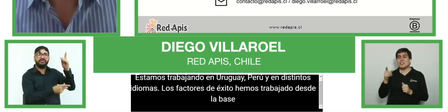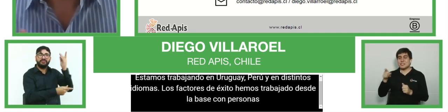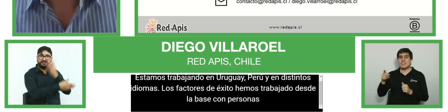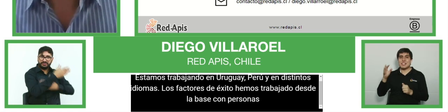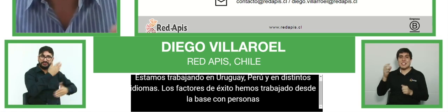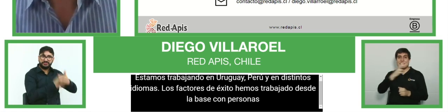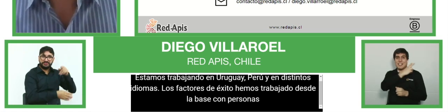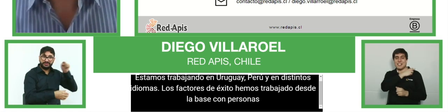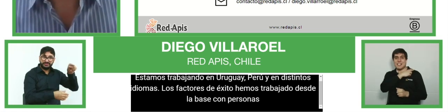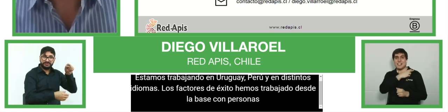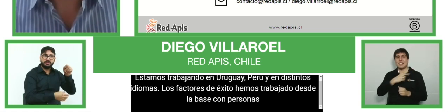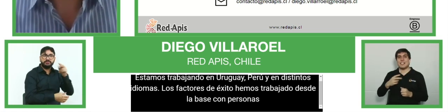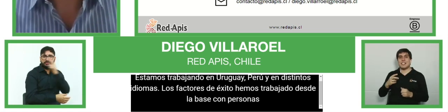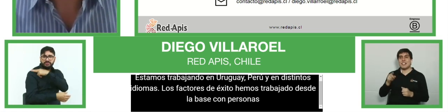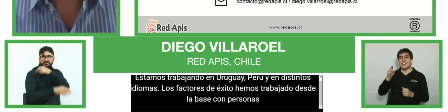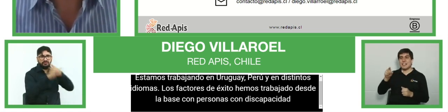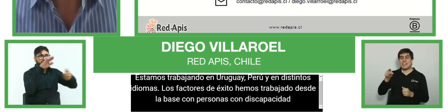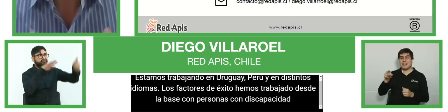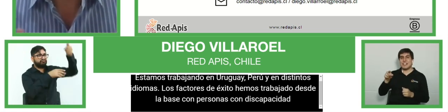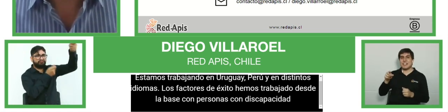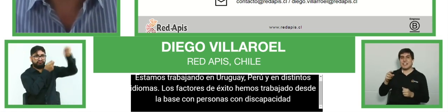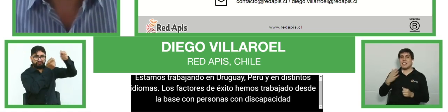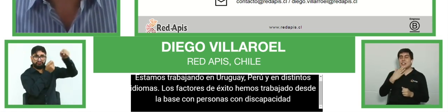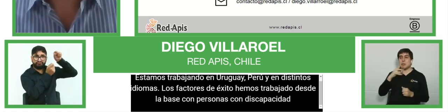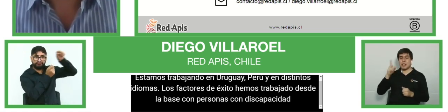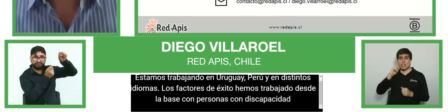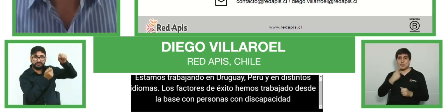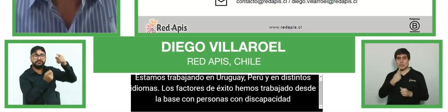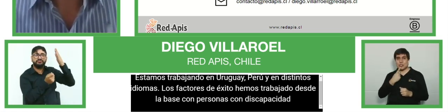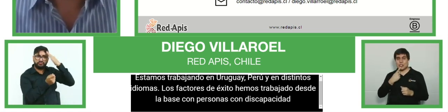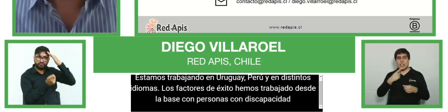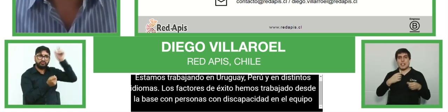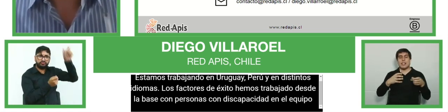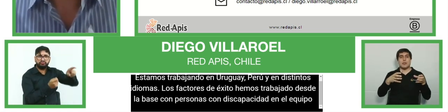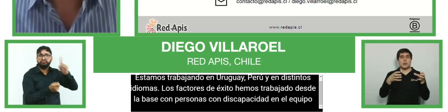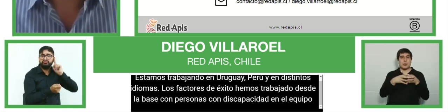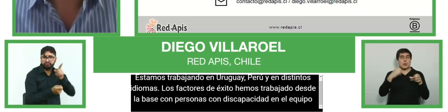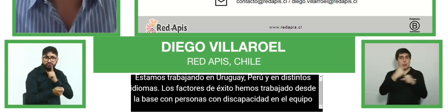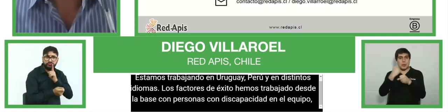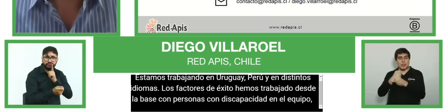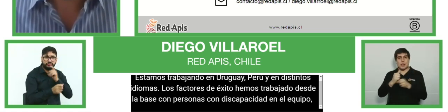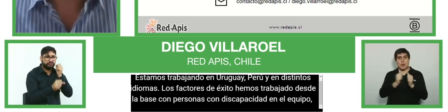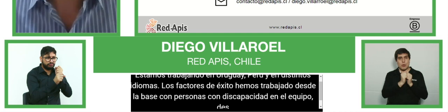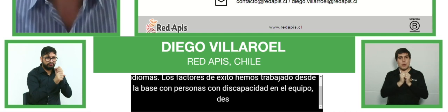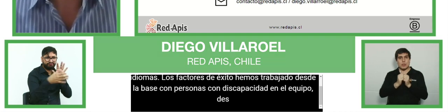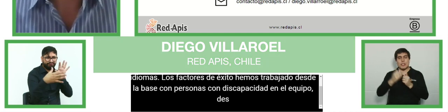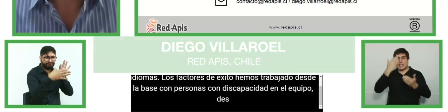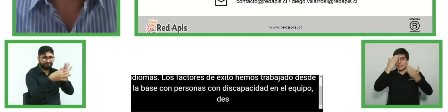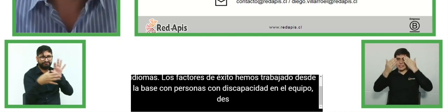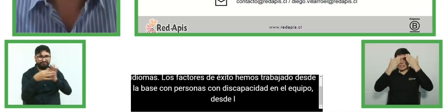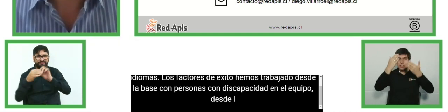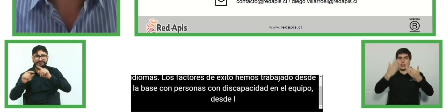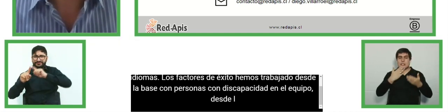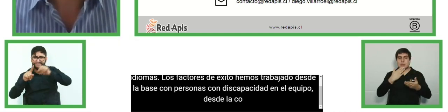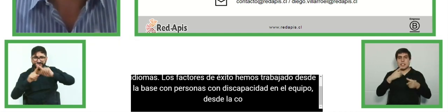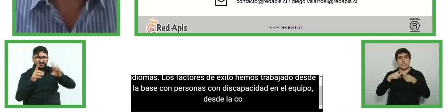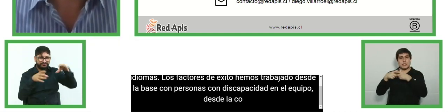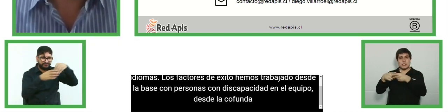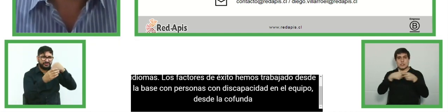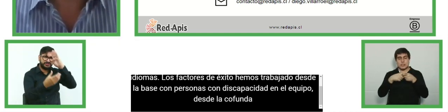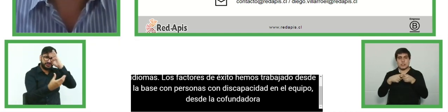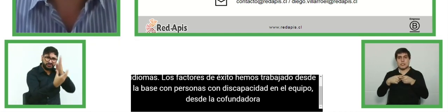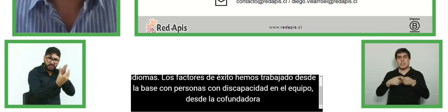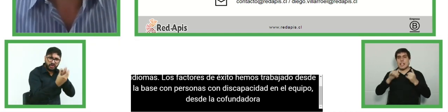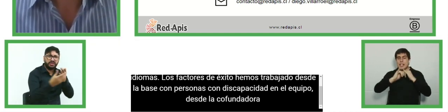high performance team: psychologists, sociologists, therapists, engineers, IT engineers,